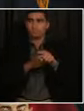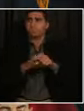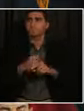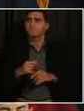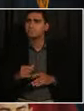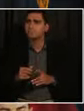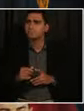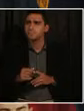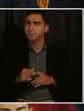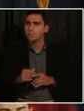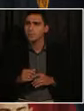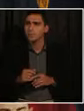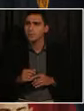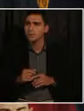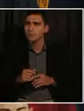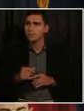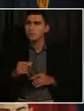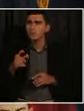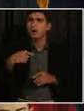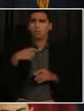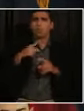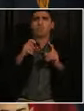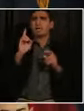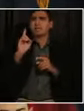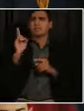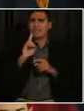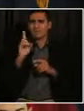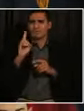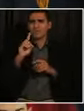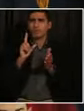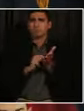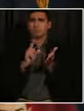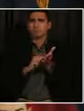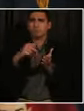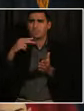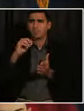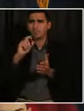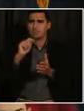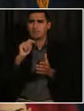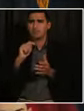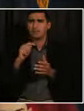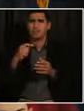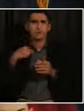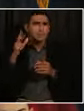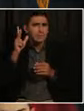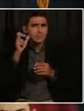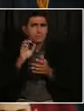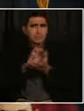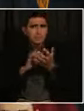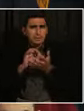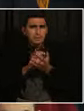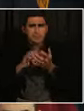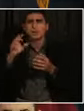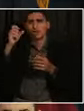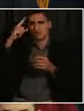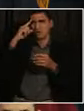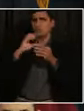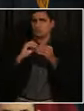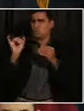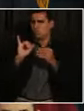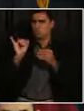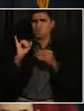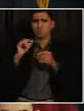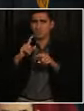Hello, this is Meg Wingeter from the Denver Post. This might be a question a little more for Dr. Hurley. I'm having a little trouble hearing you. Could you speak a